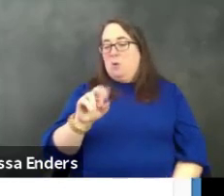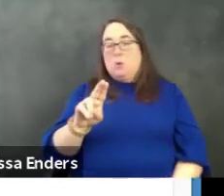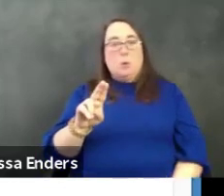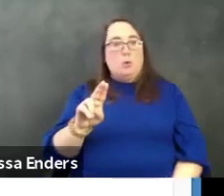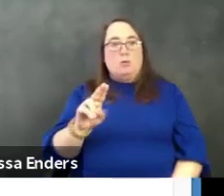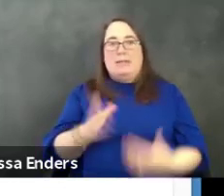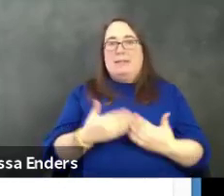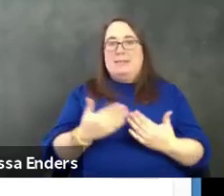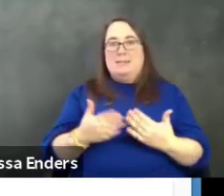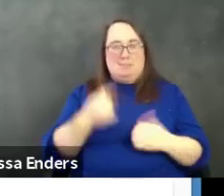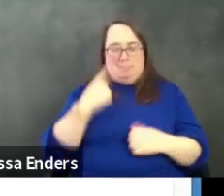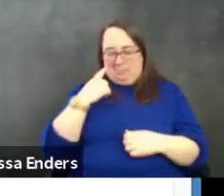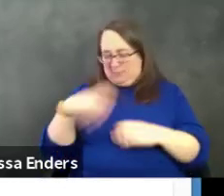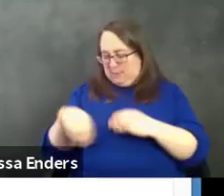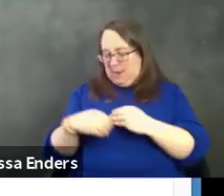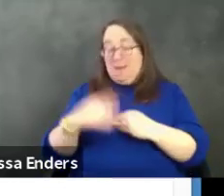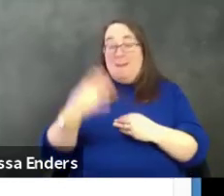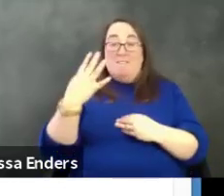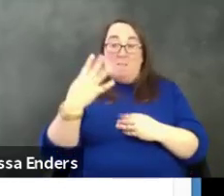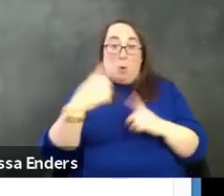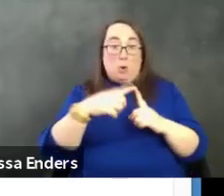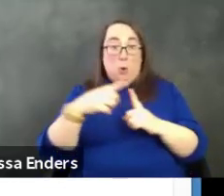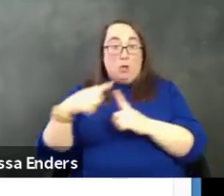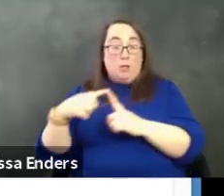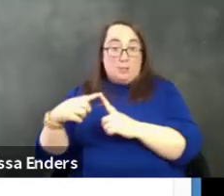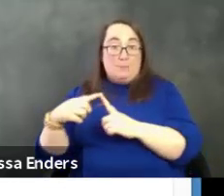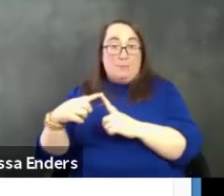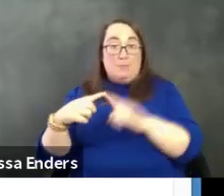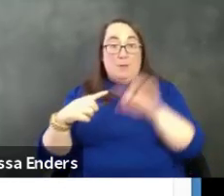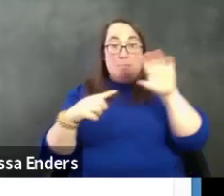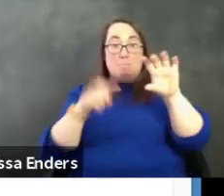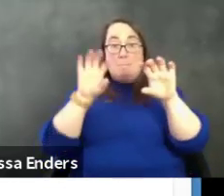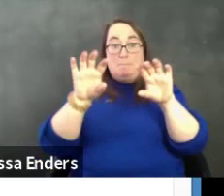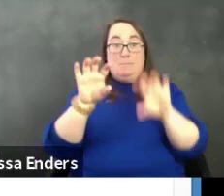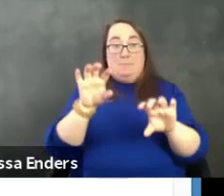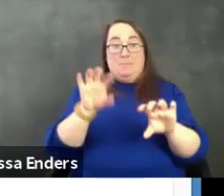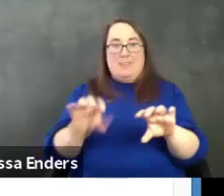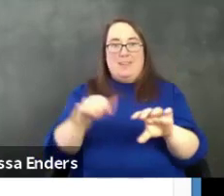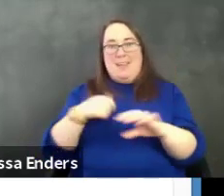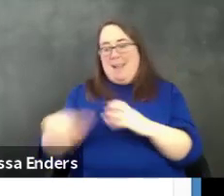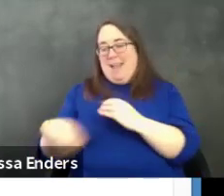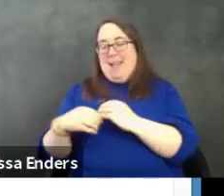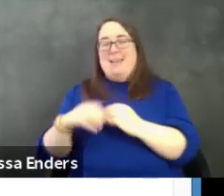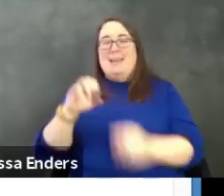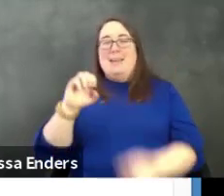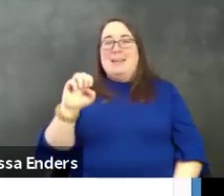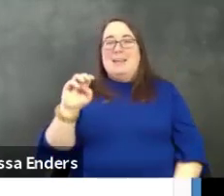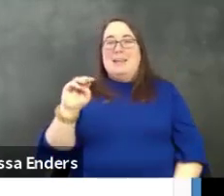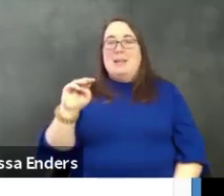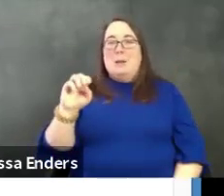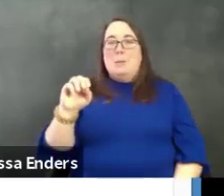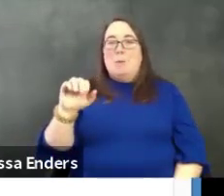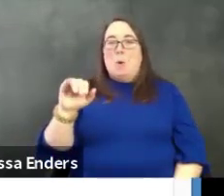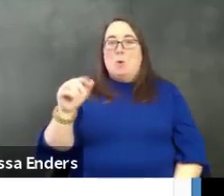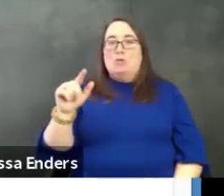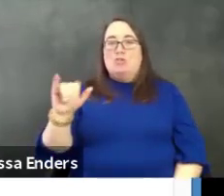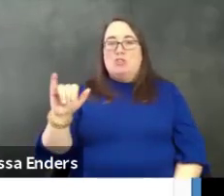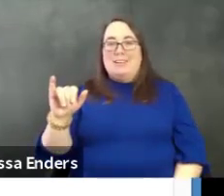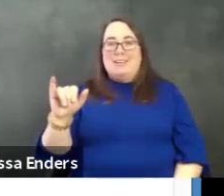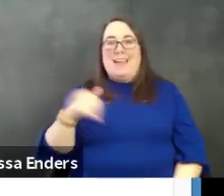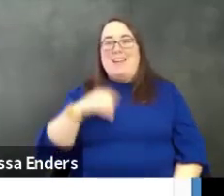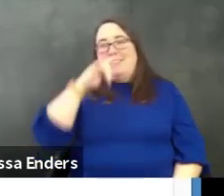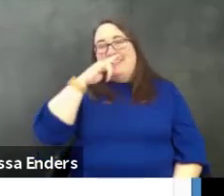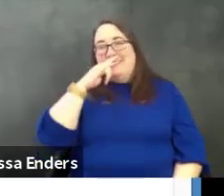added 4 corners. There's 2 versions of it, and I put the emoji. Since we're trying to do it remotely, you can easily have the kids each grab